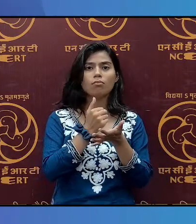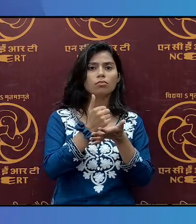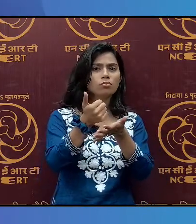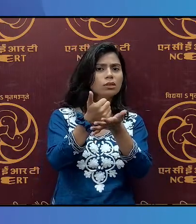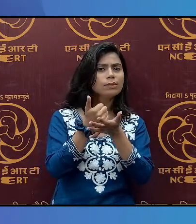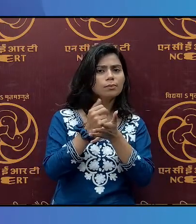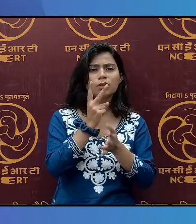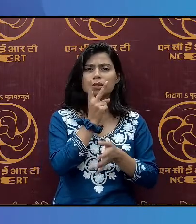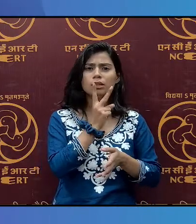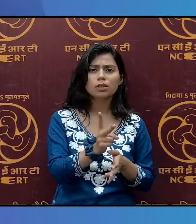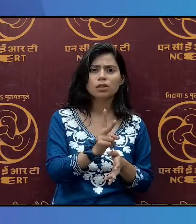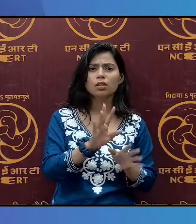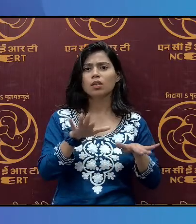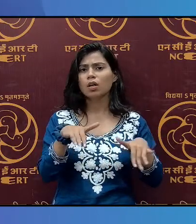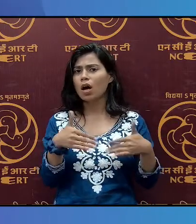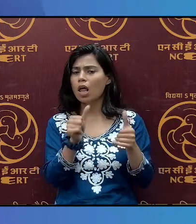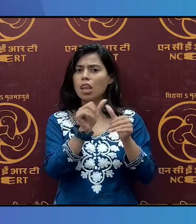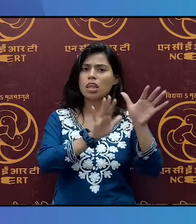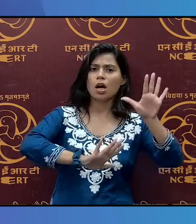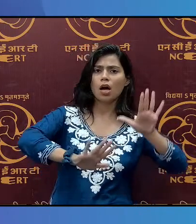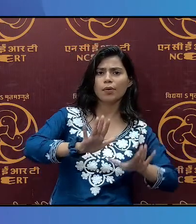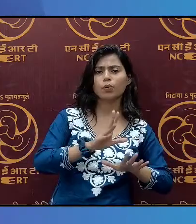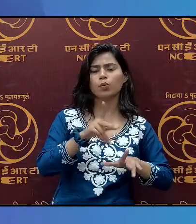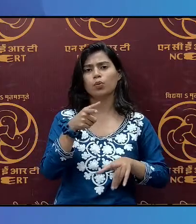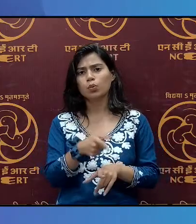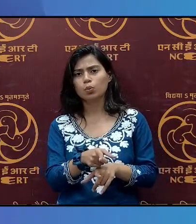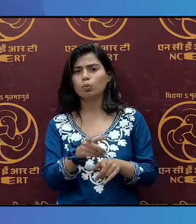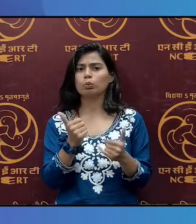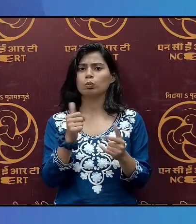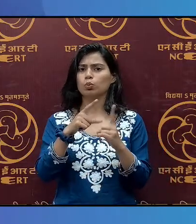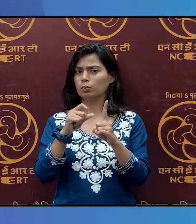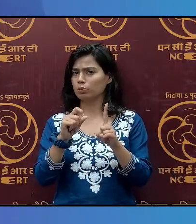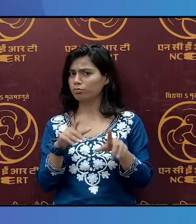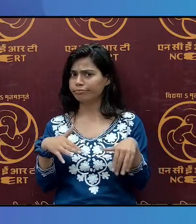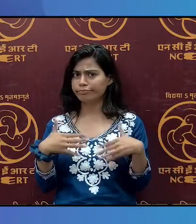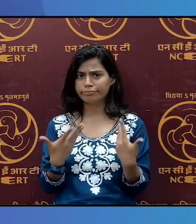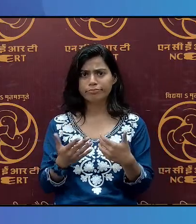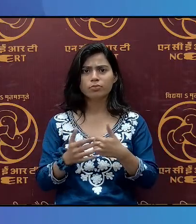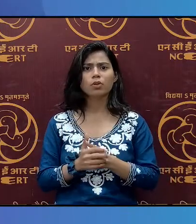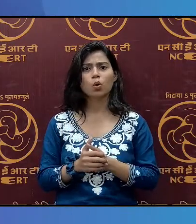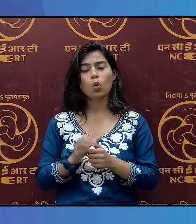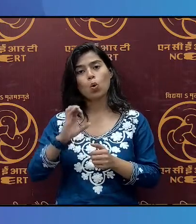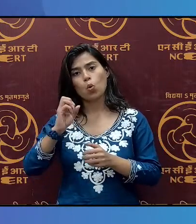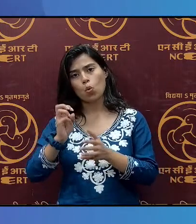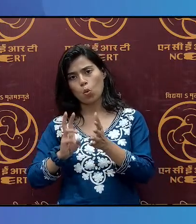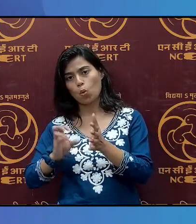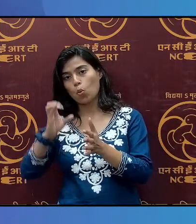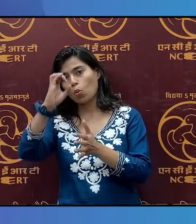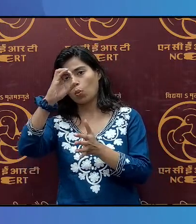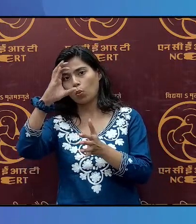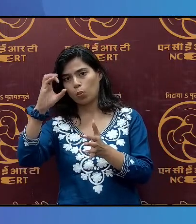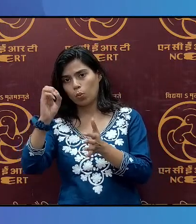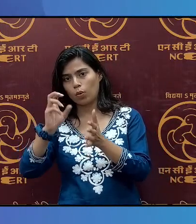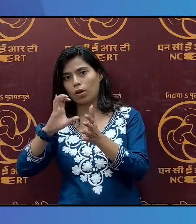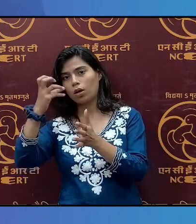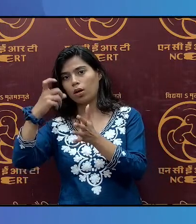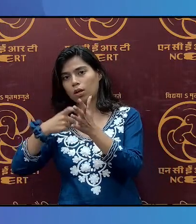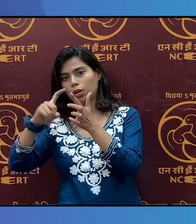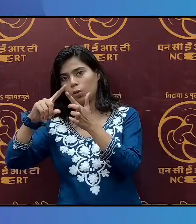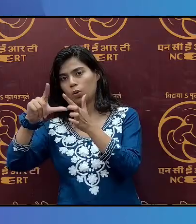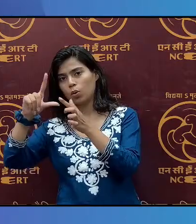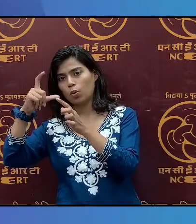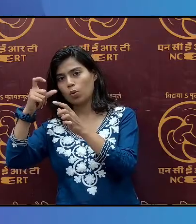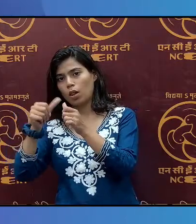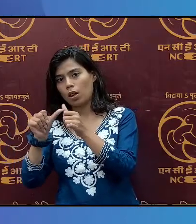what kind of curricular activities that you are supposed to take, or co-curricular activities, or your other